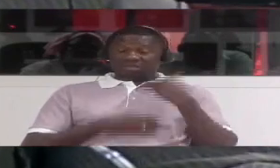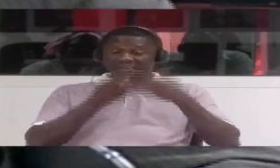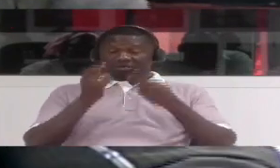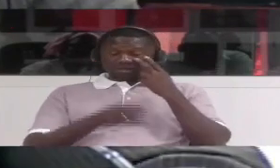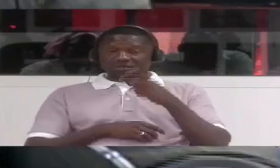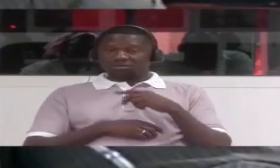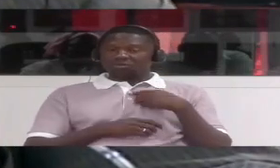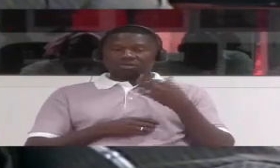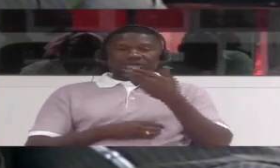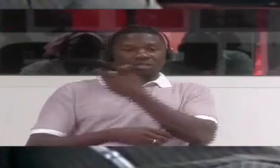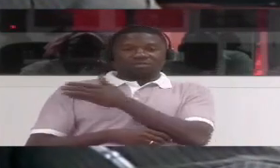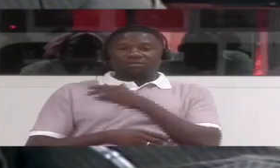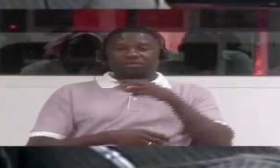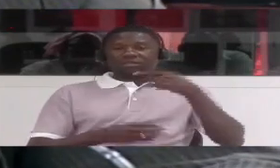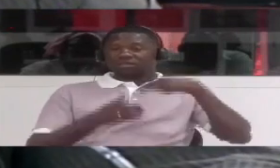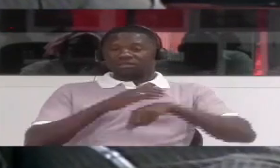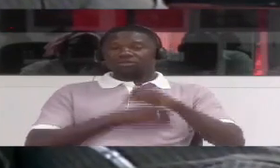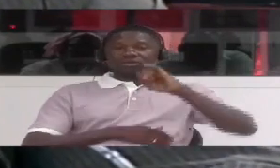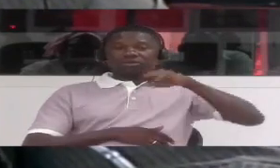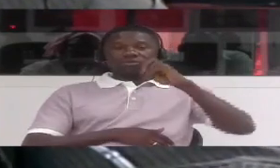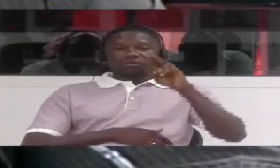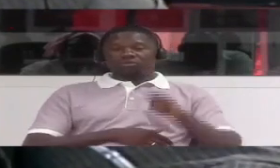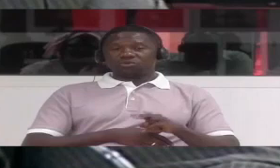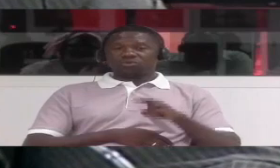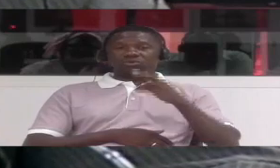June 2006.